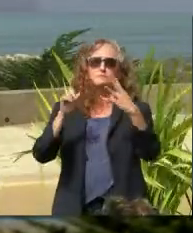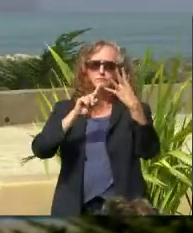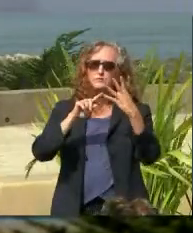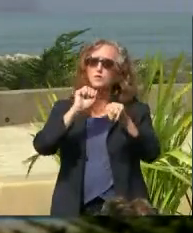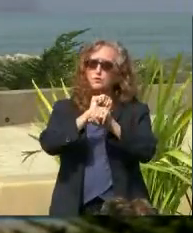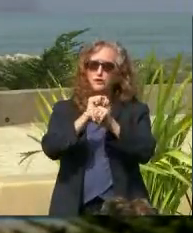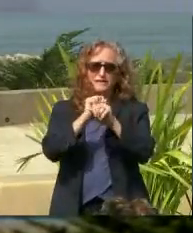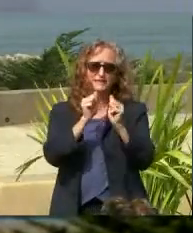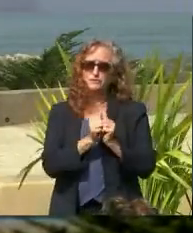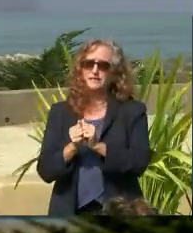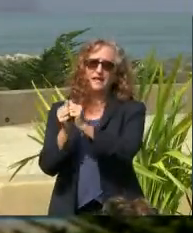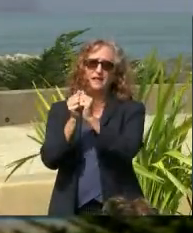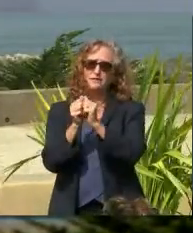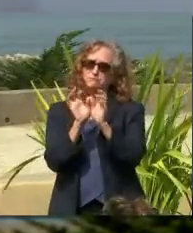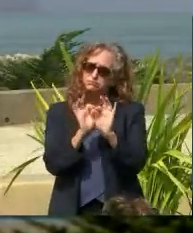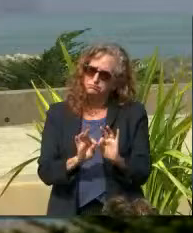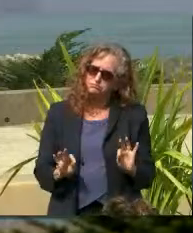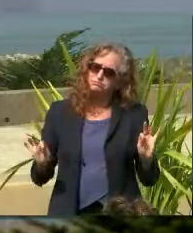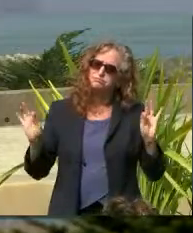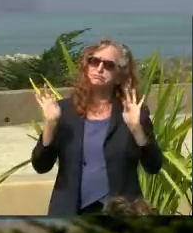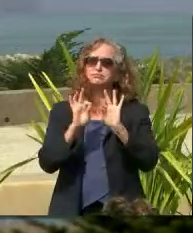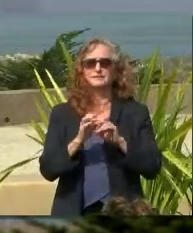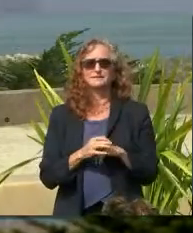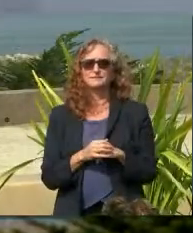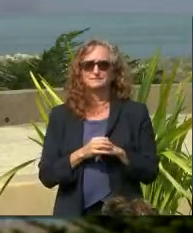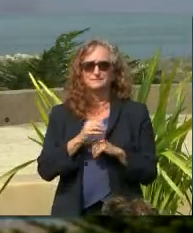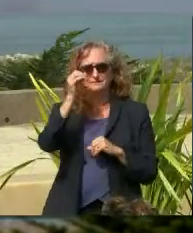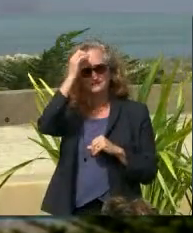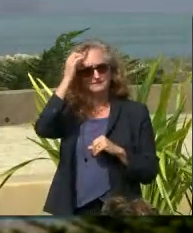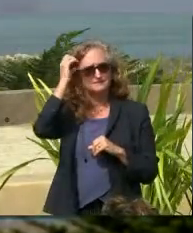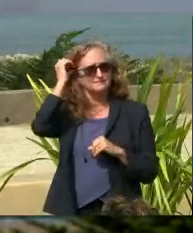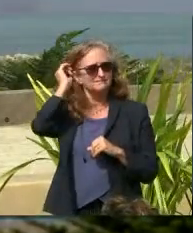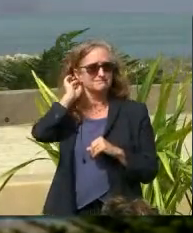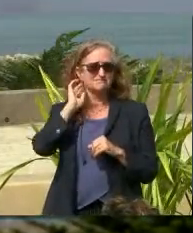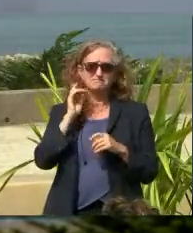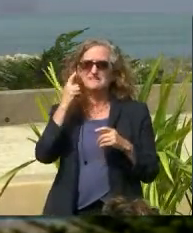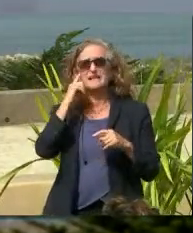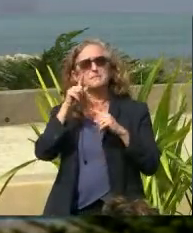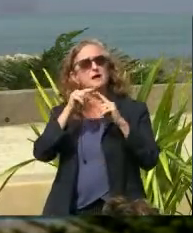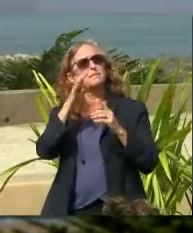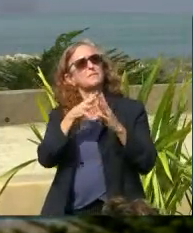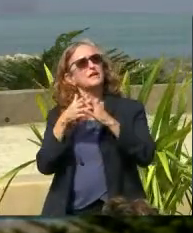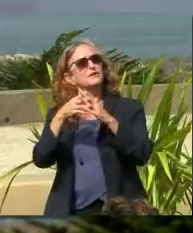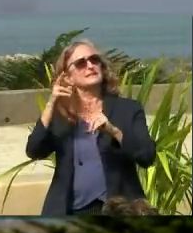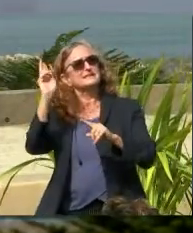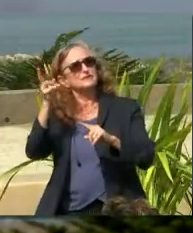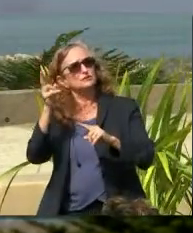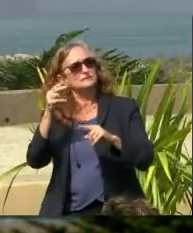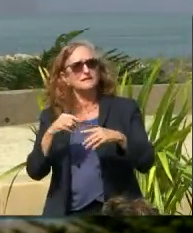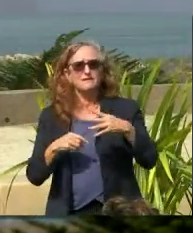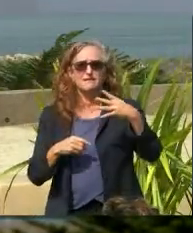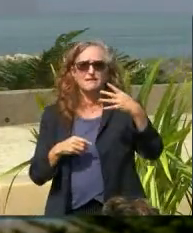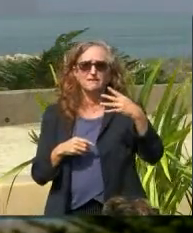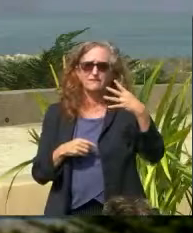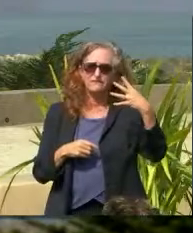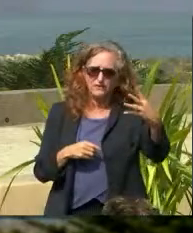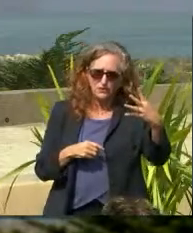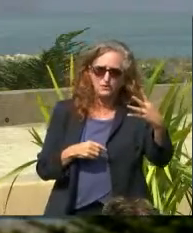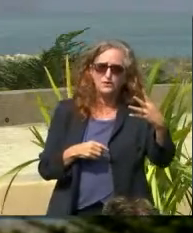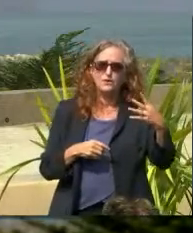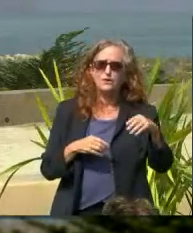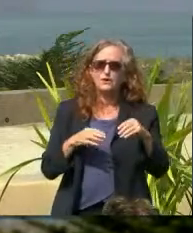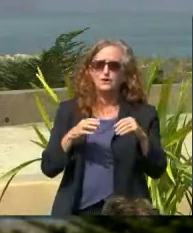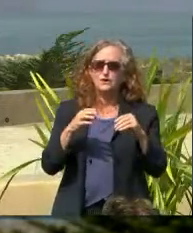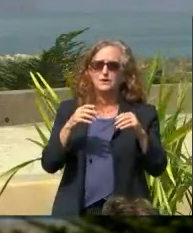really can't think of another instance in American history where four provinces, and including two